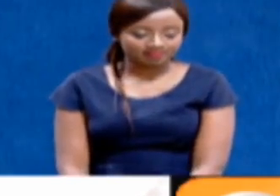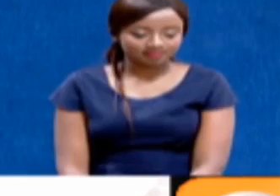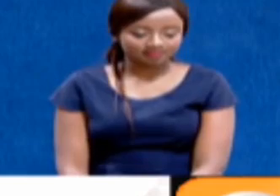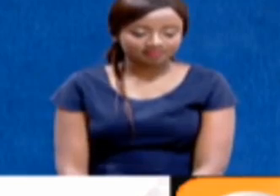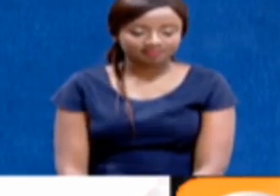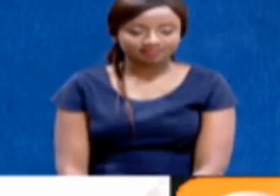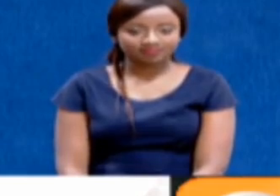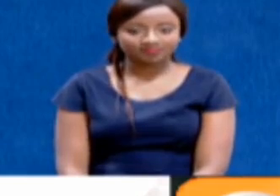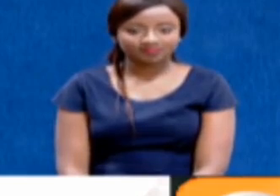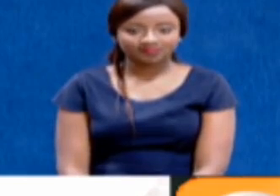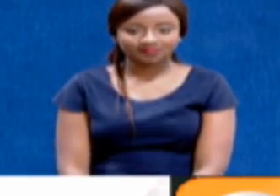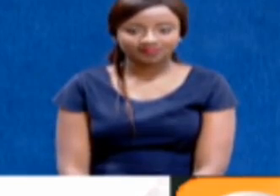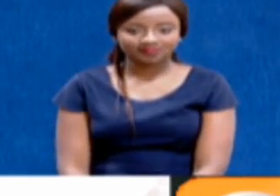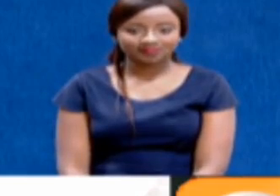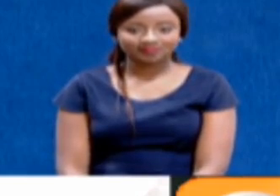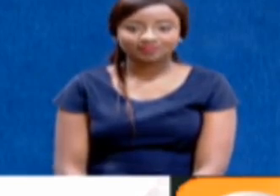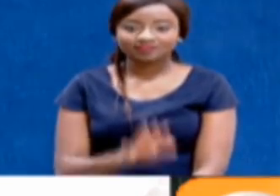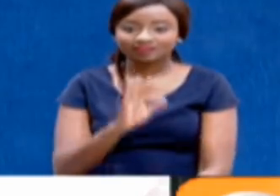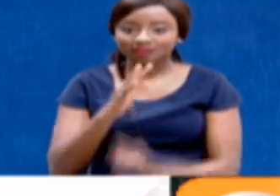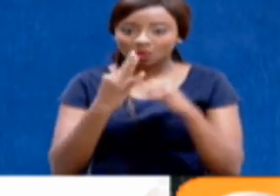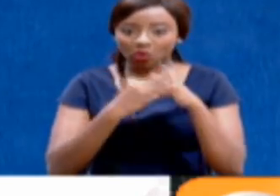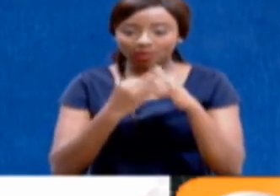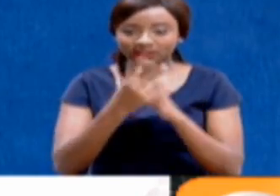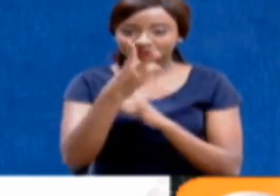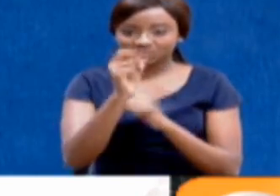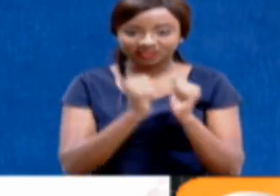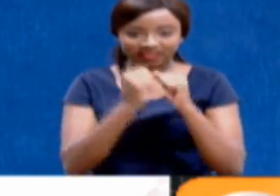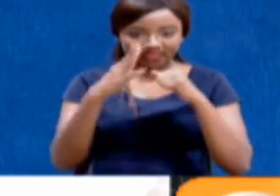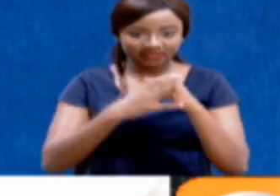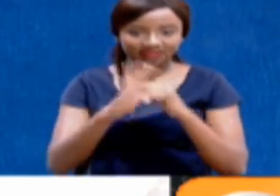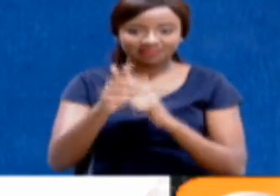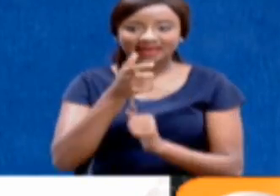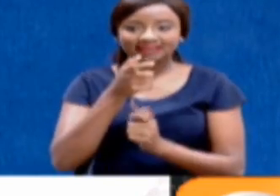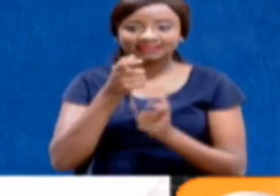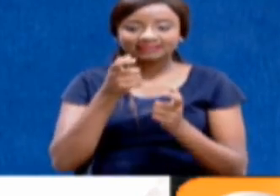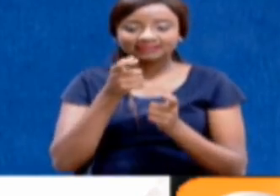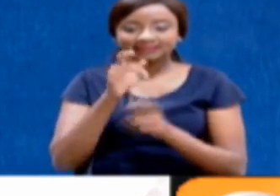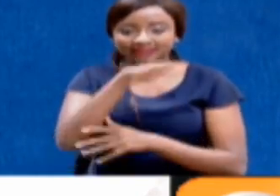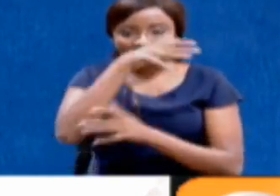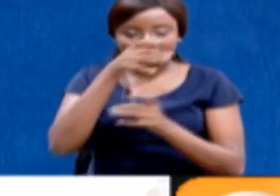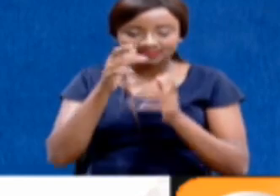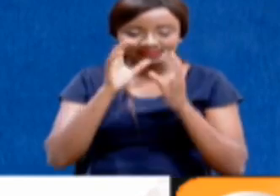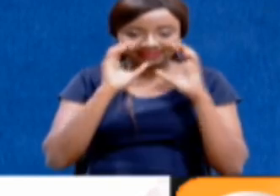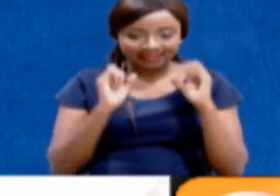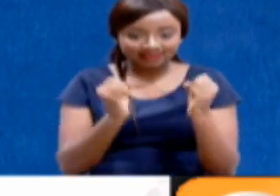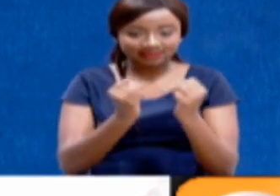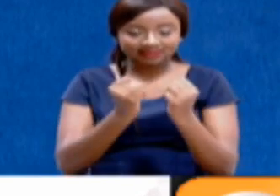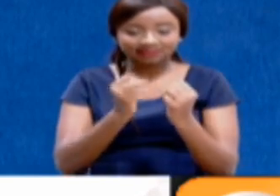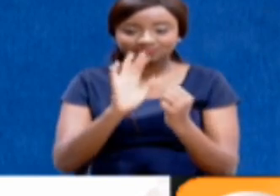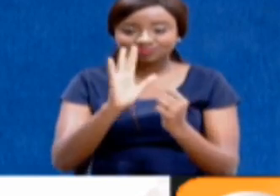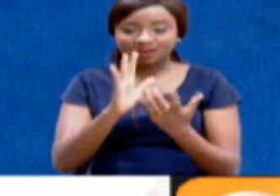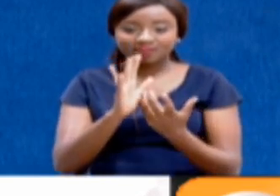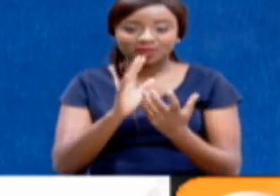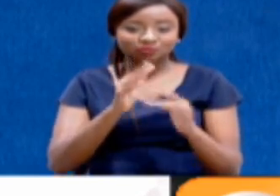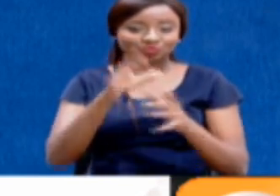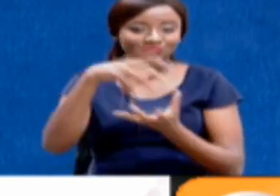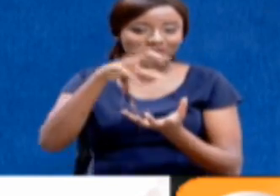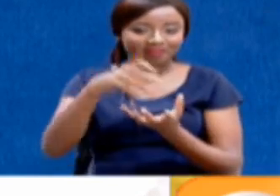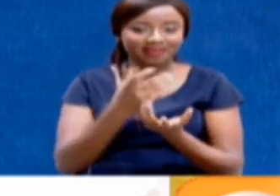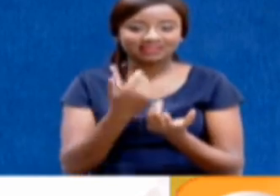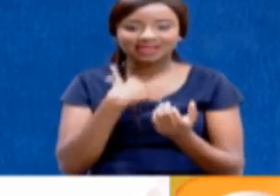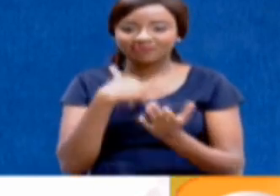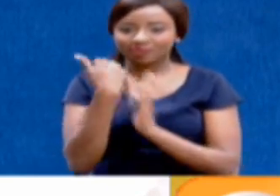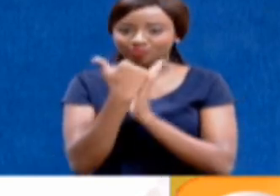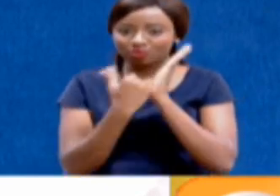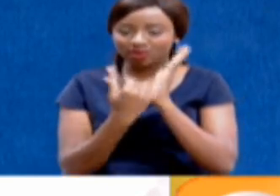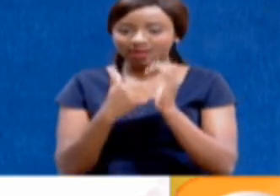In August 2019, Tuskys Supermarket made an entry to the Nairobi Securities Exchange program dubbed Ibuka. The